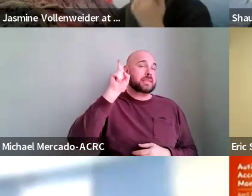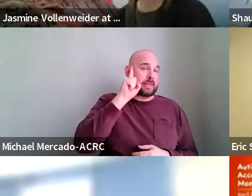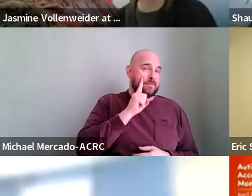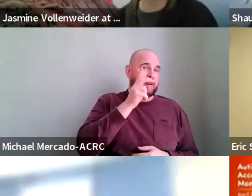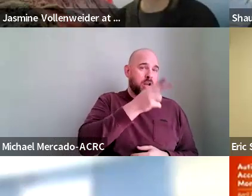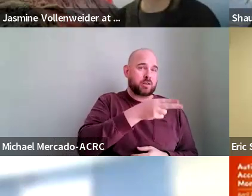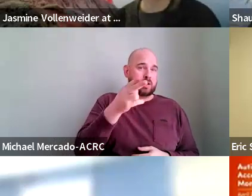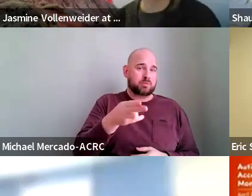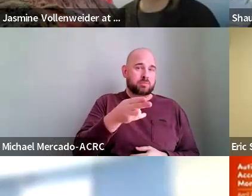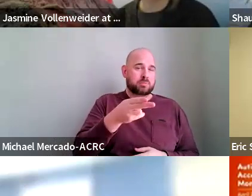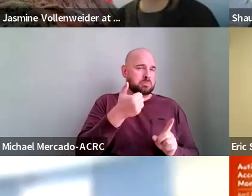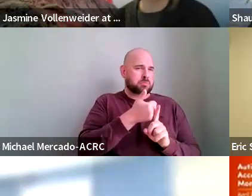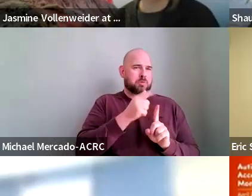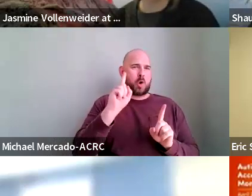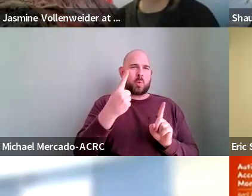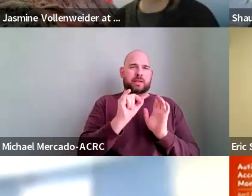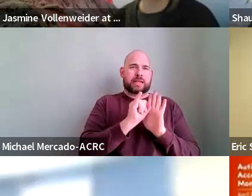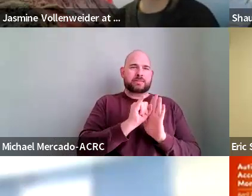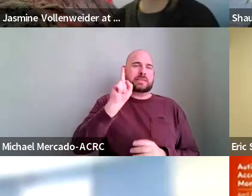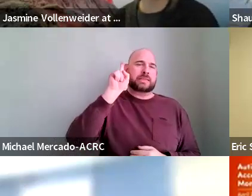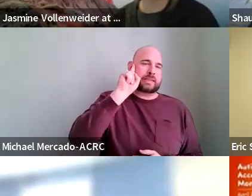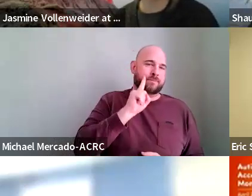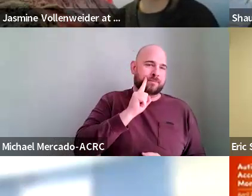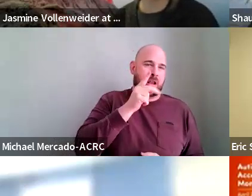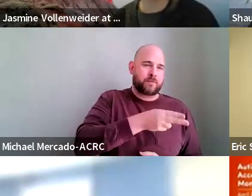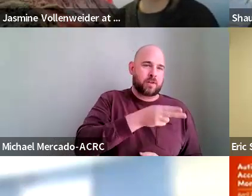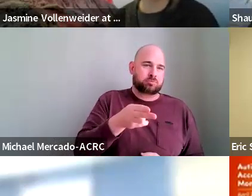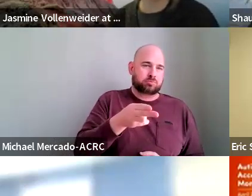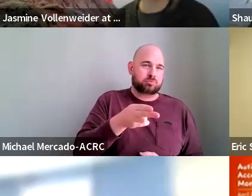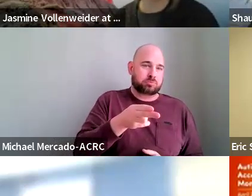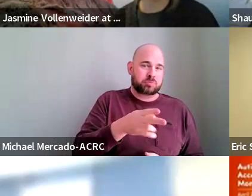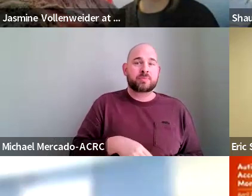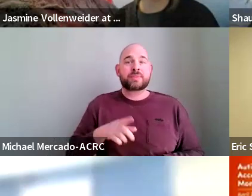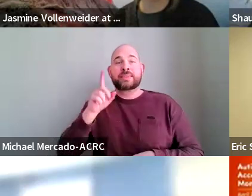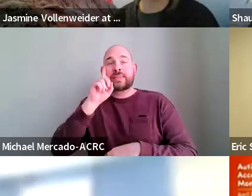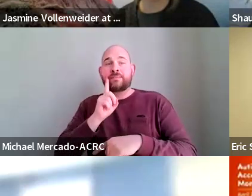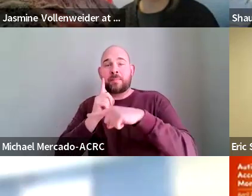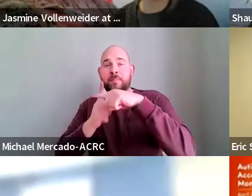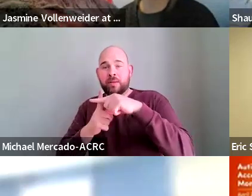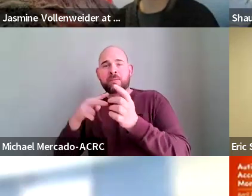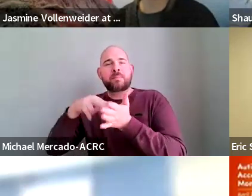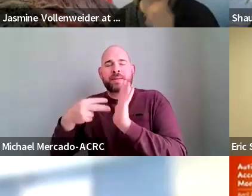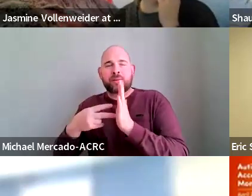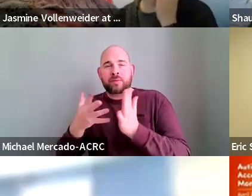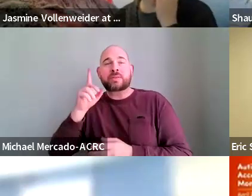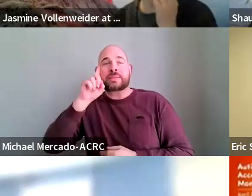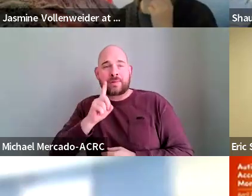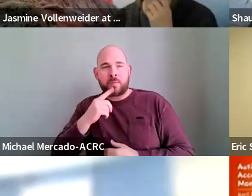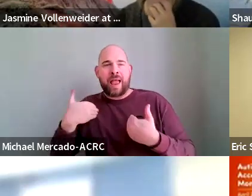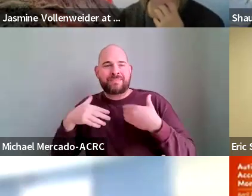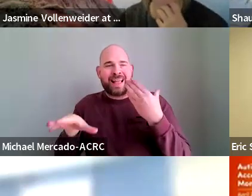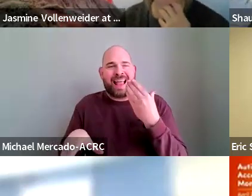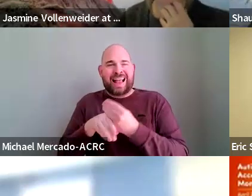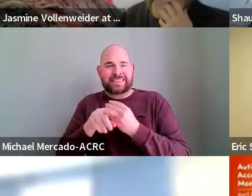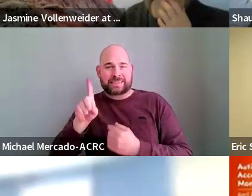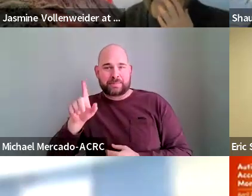Plus? So deaf or hard of hearing, they only identify as deaf or hard of hearing. Someone